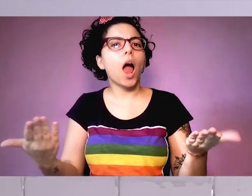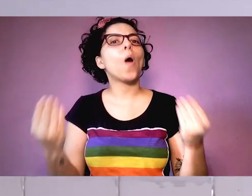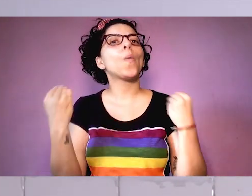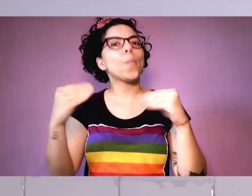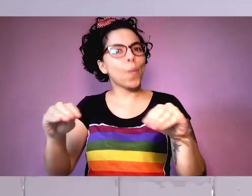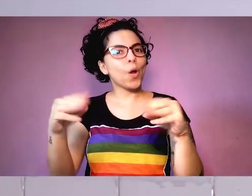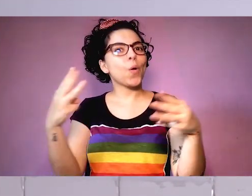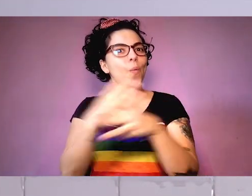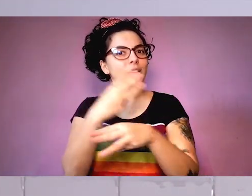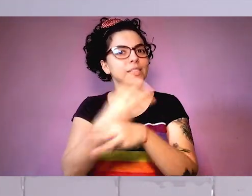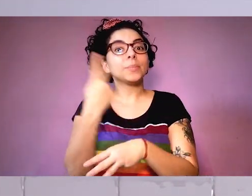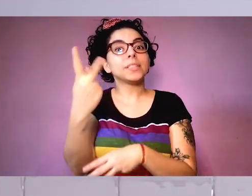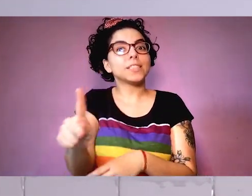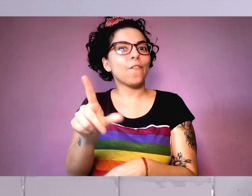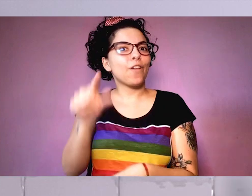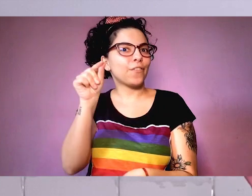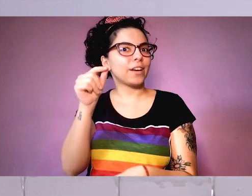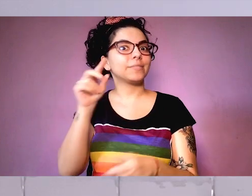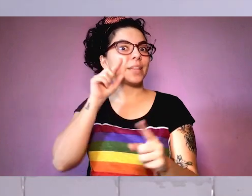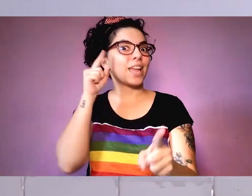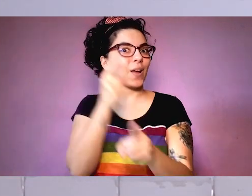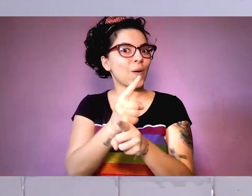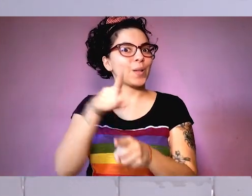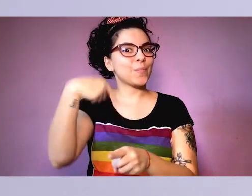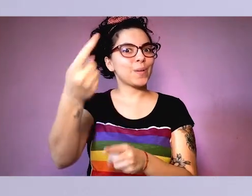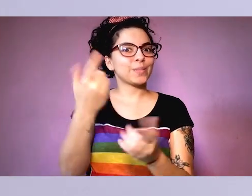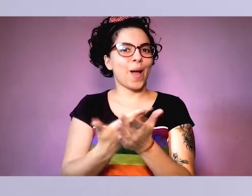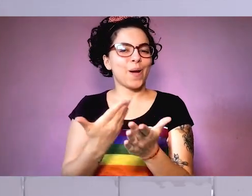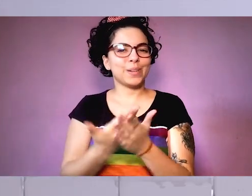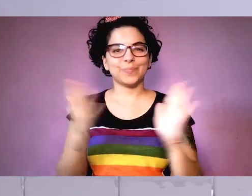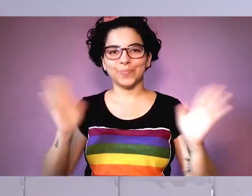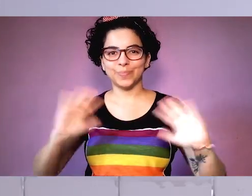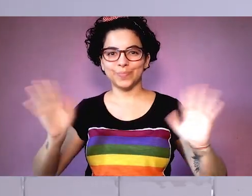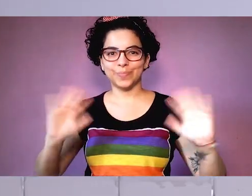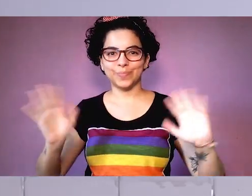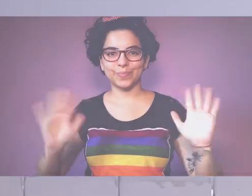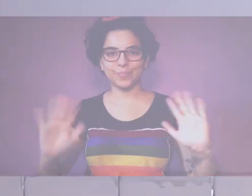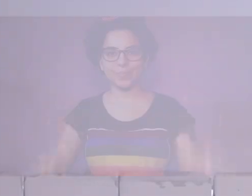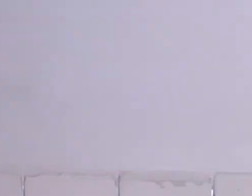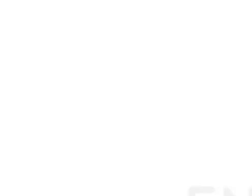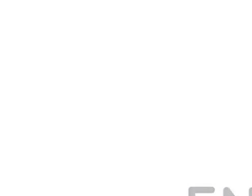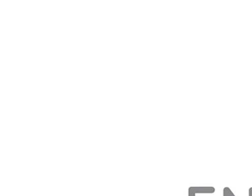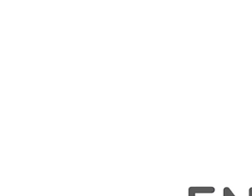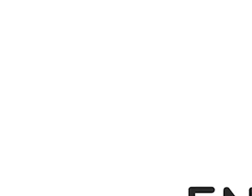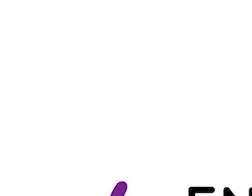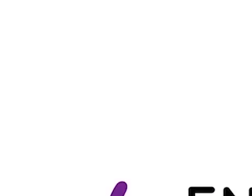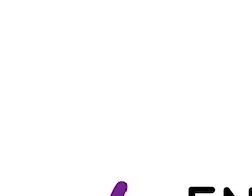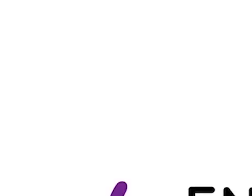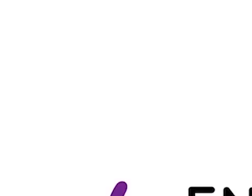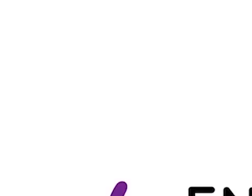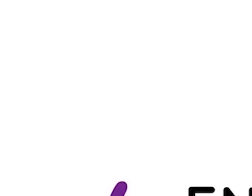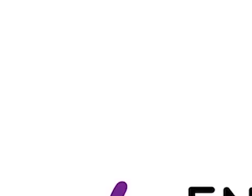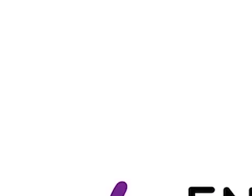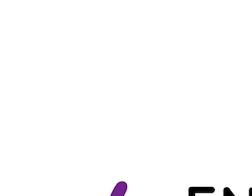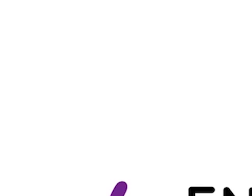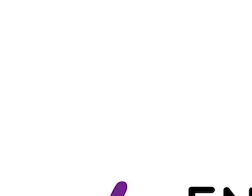So share with your classmates in your WhatsApp group, okay? See you next class. We just went